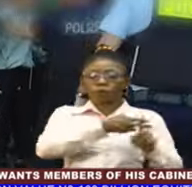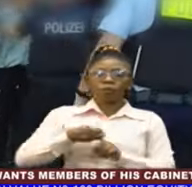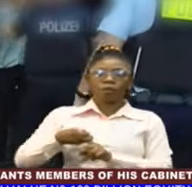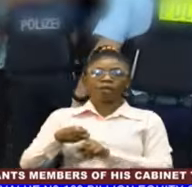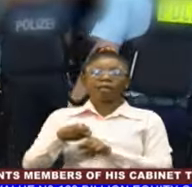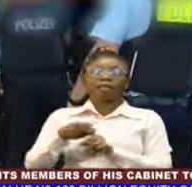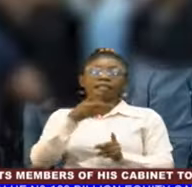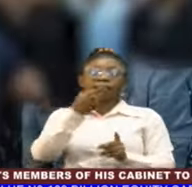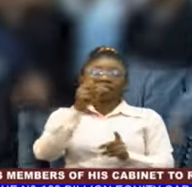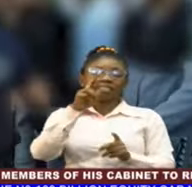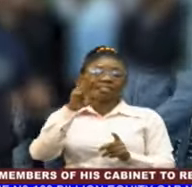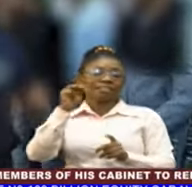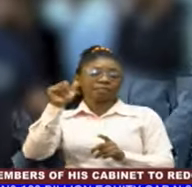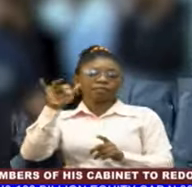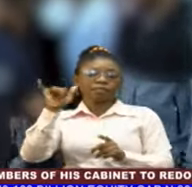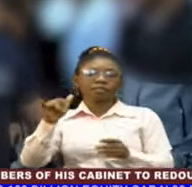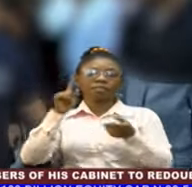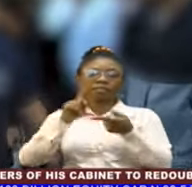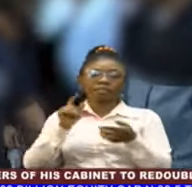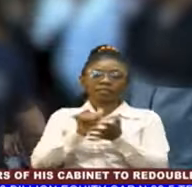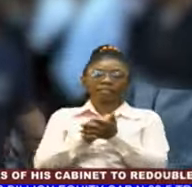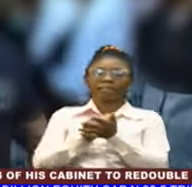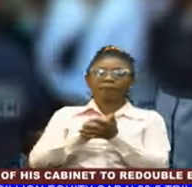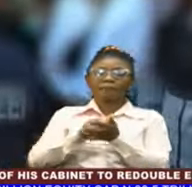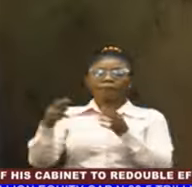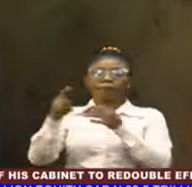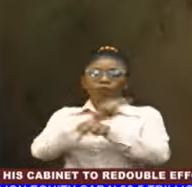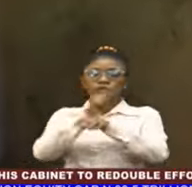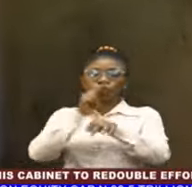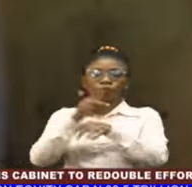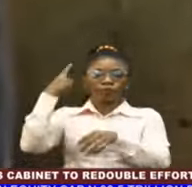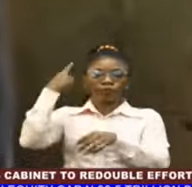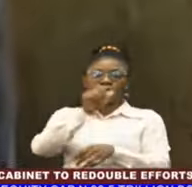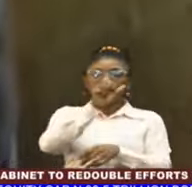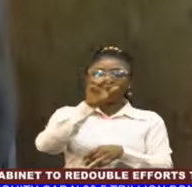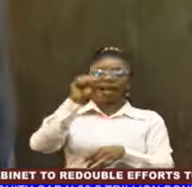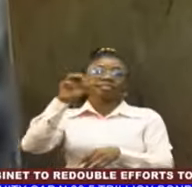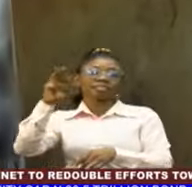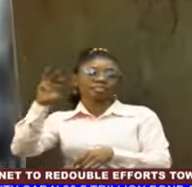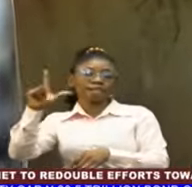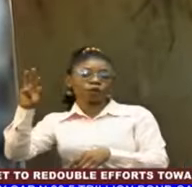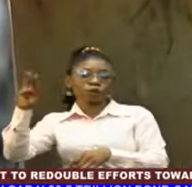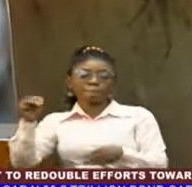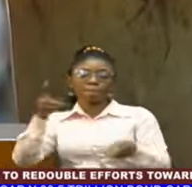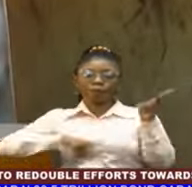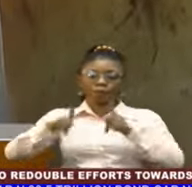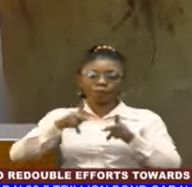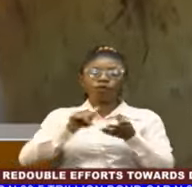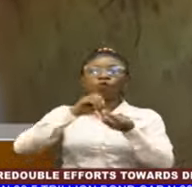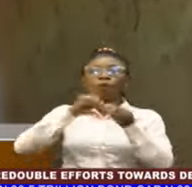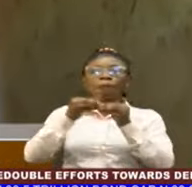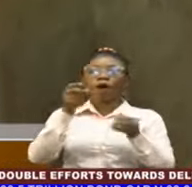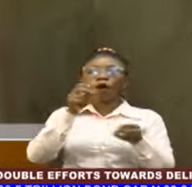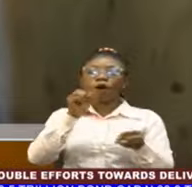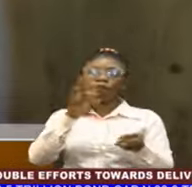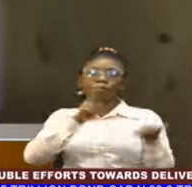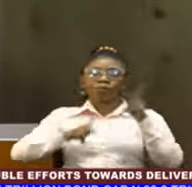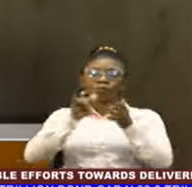top destination for asylum seekers. Federal police say the number of people found getting entry into